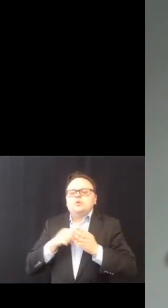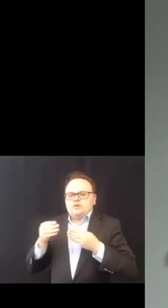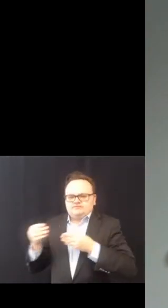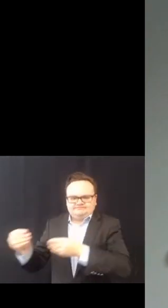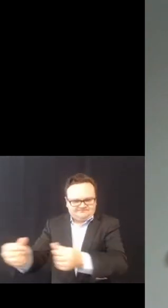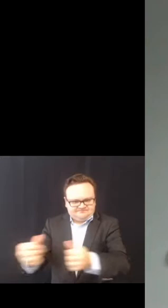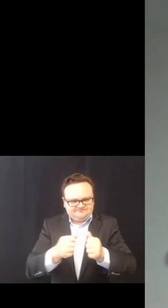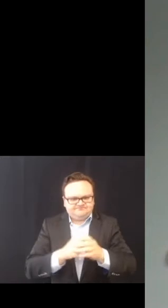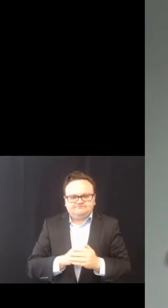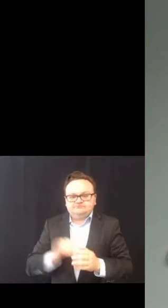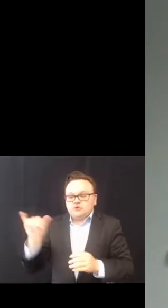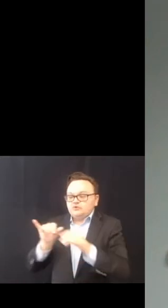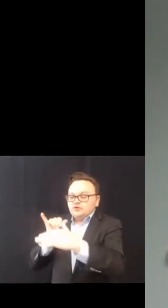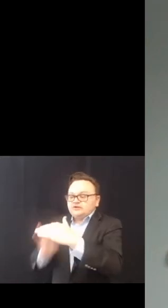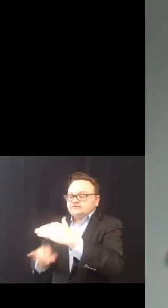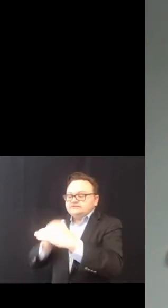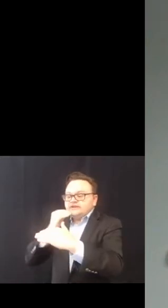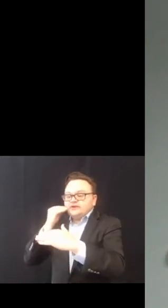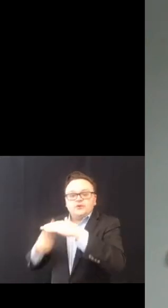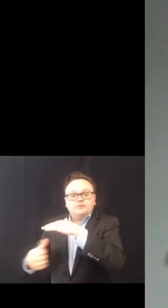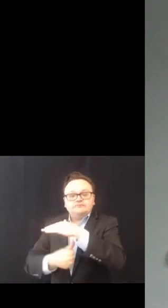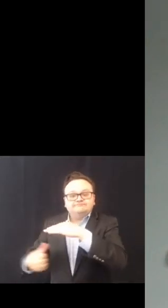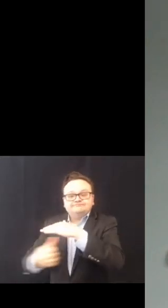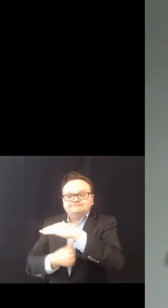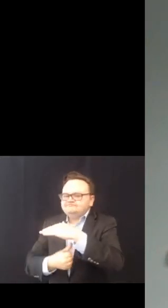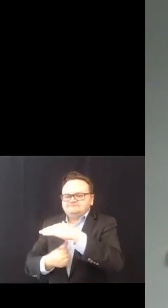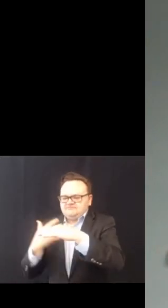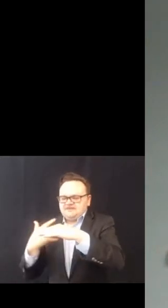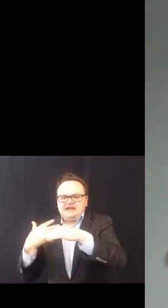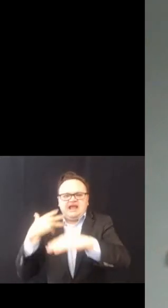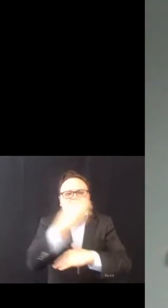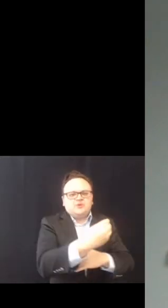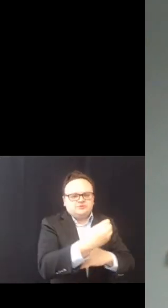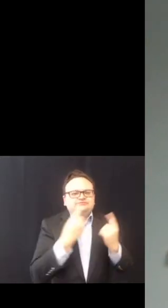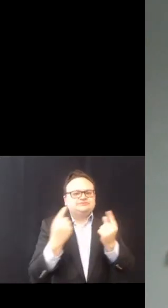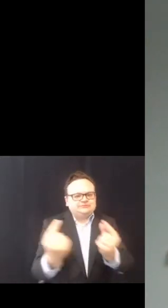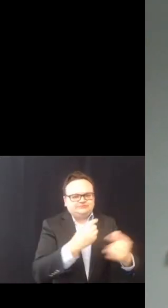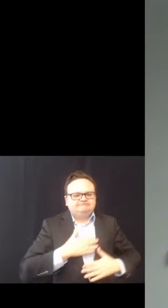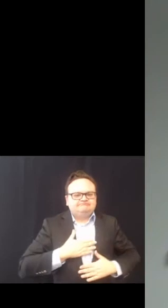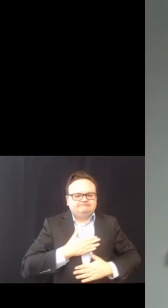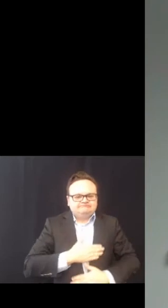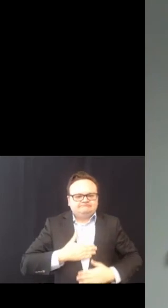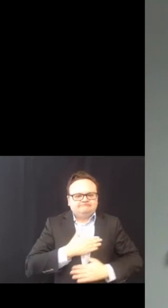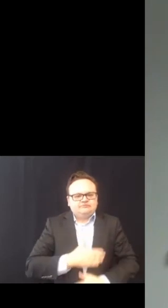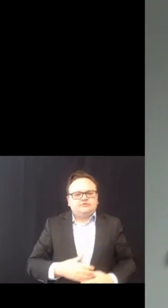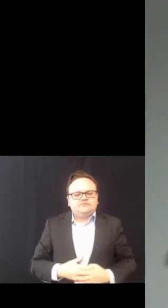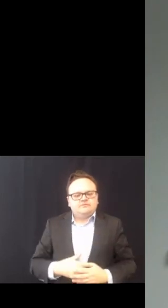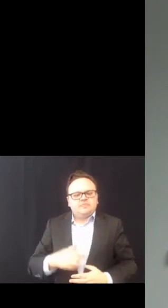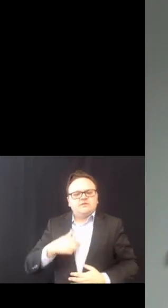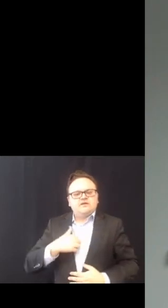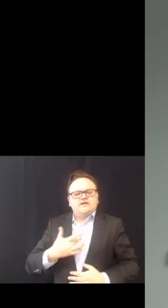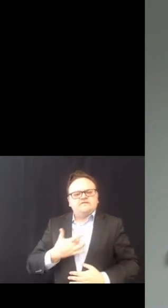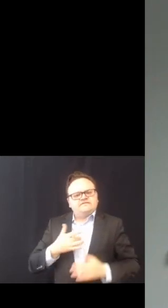get out of the house. I feel important that my sister and I like time apart.